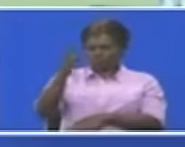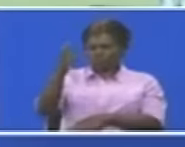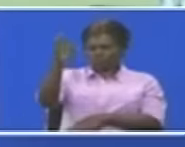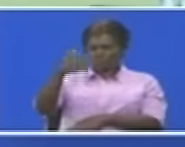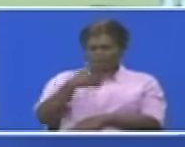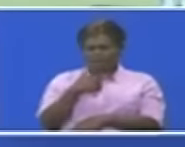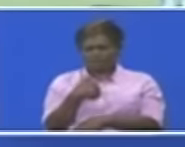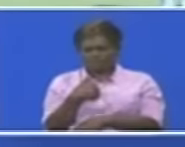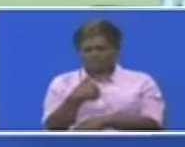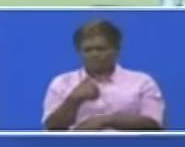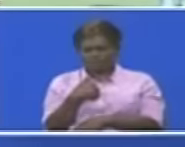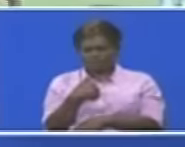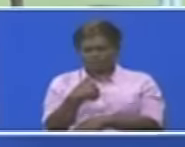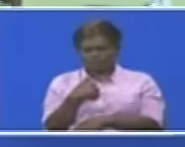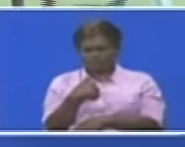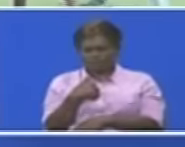person who anapenda kufight,